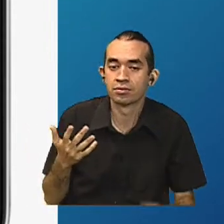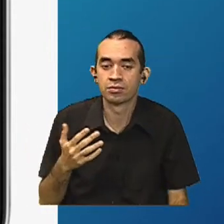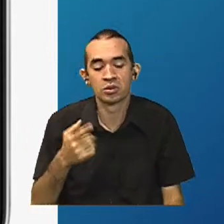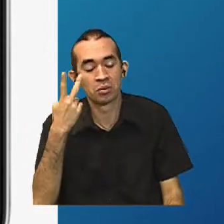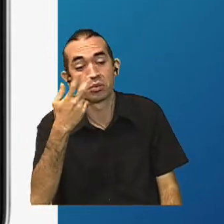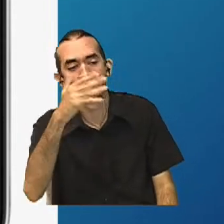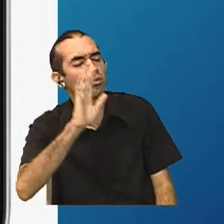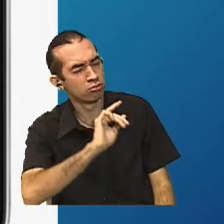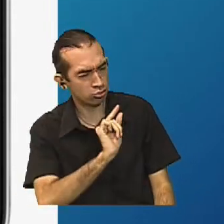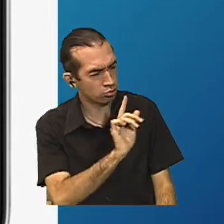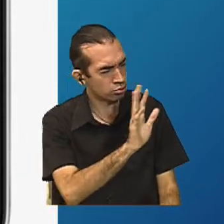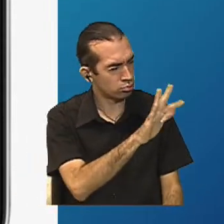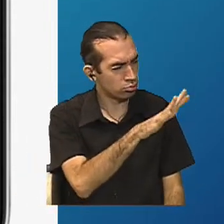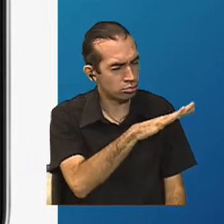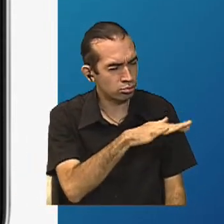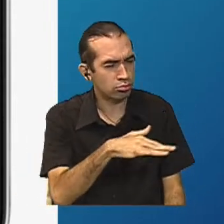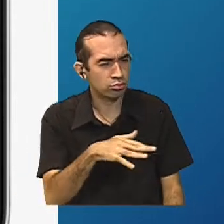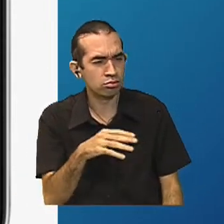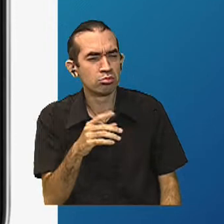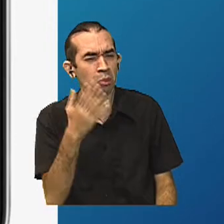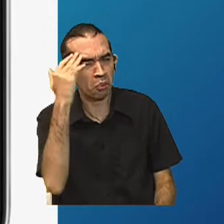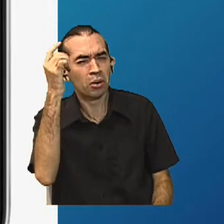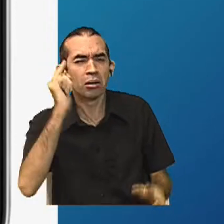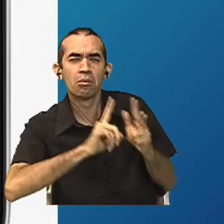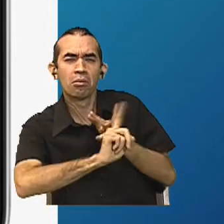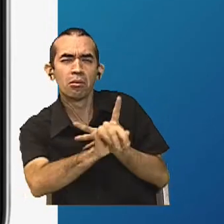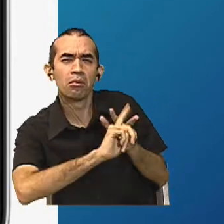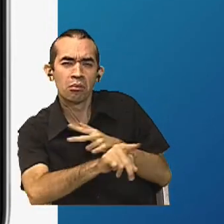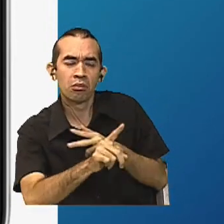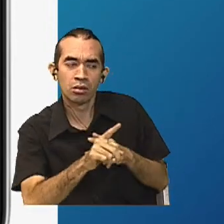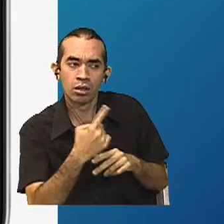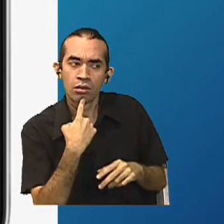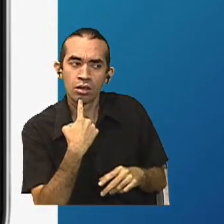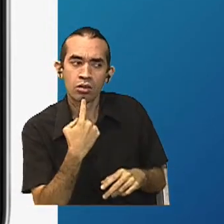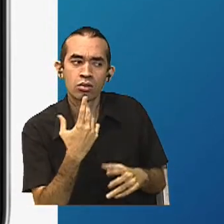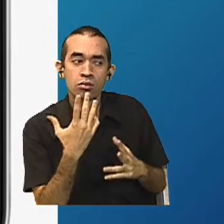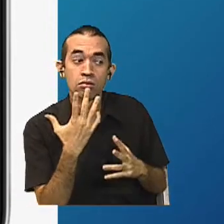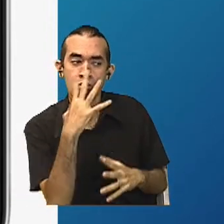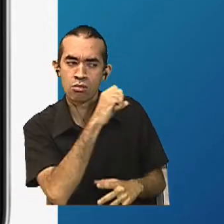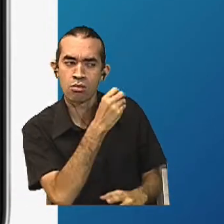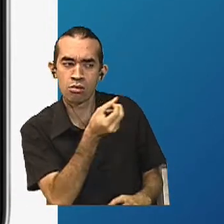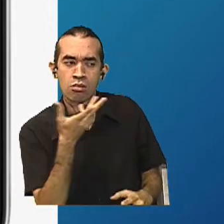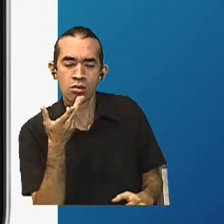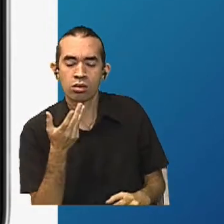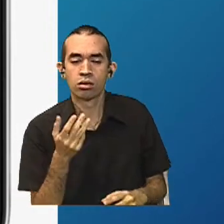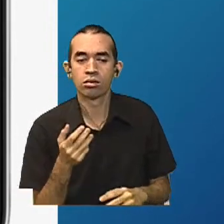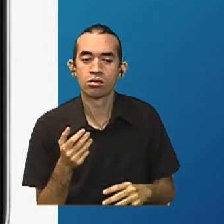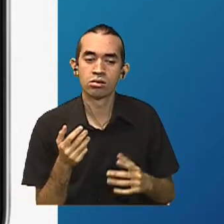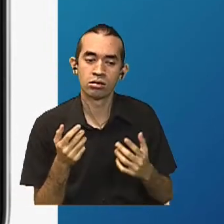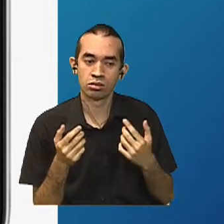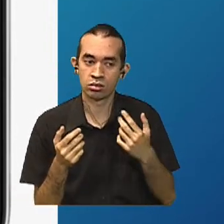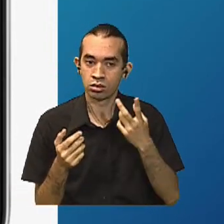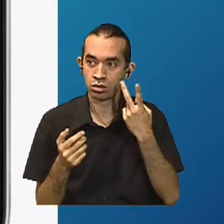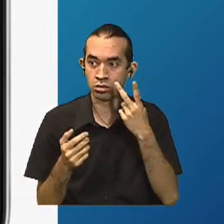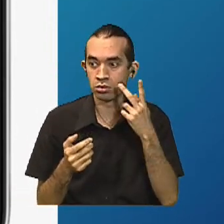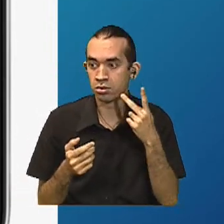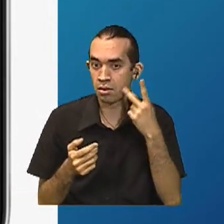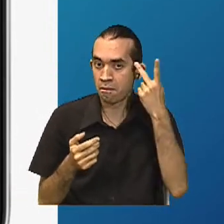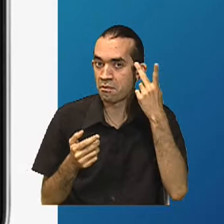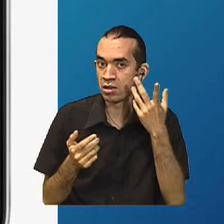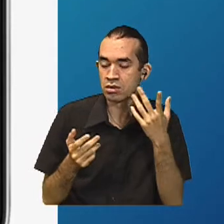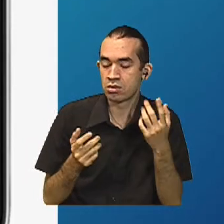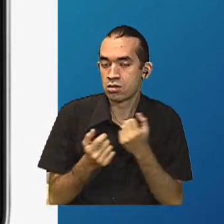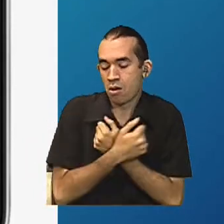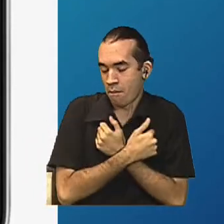ya. Wait. Why are you walking away? Well, you said I didn't want to know. No, wait. You see, my parents really don't love